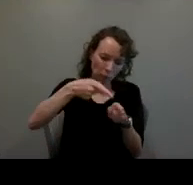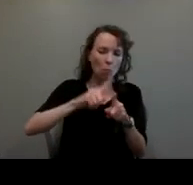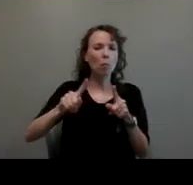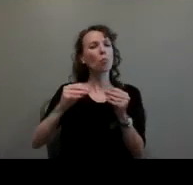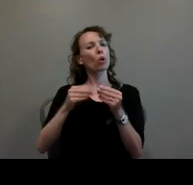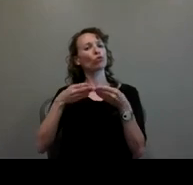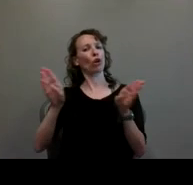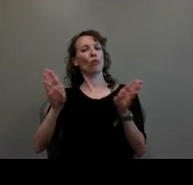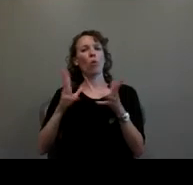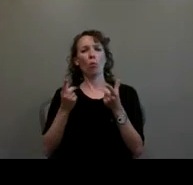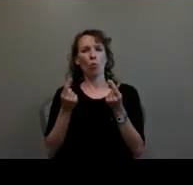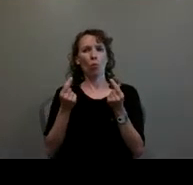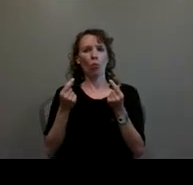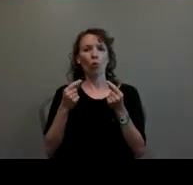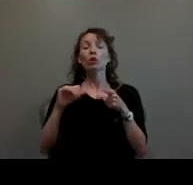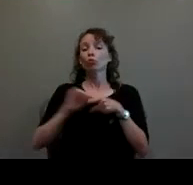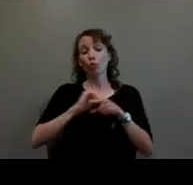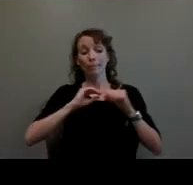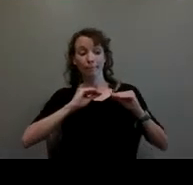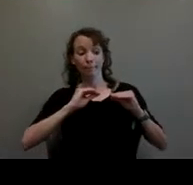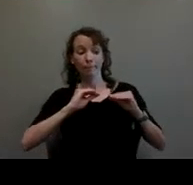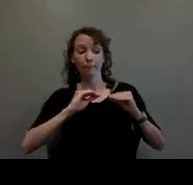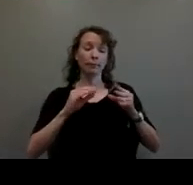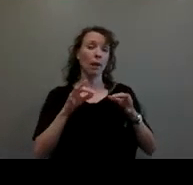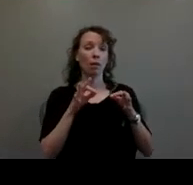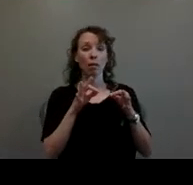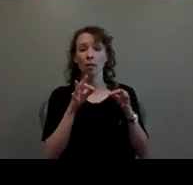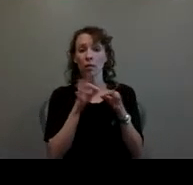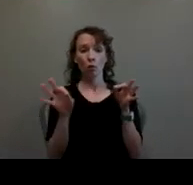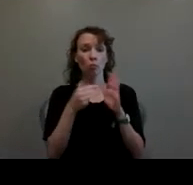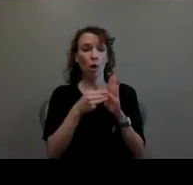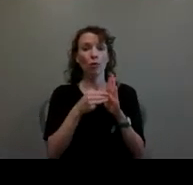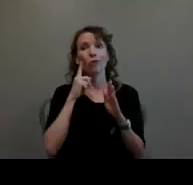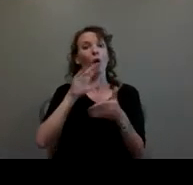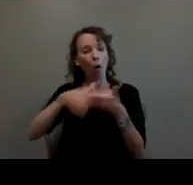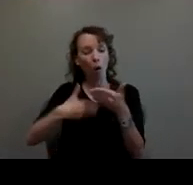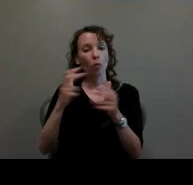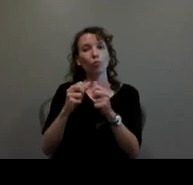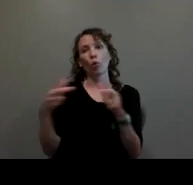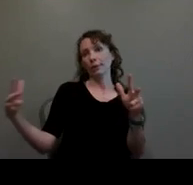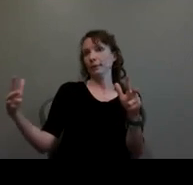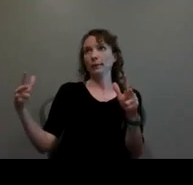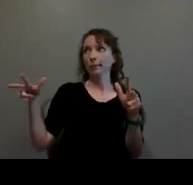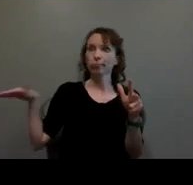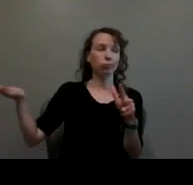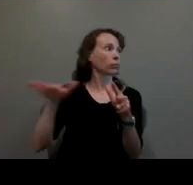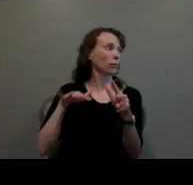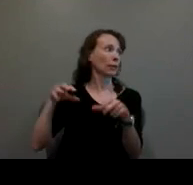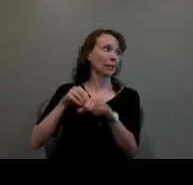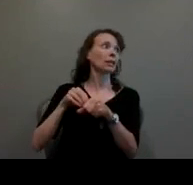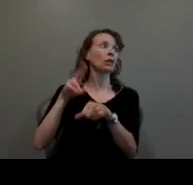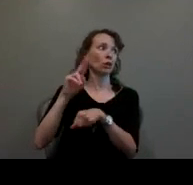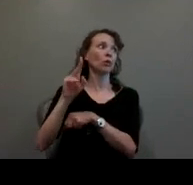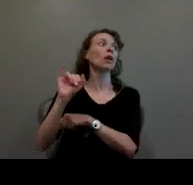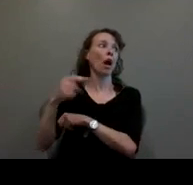large language model over all the proteins in UniProt, for example. So these are just generic protein sequence